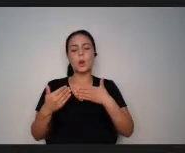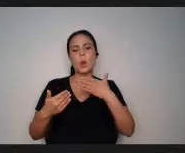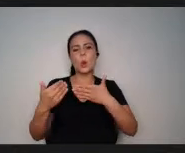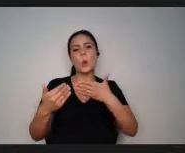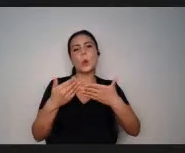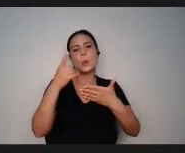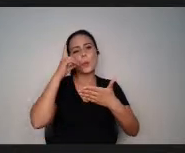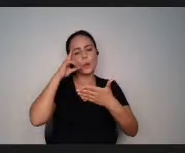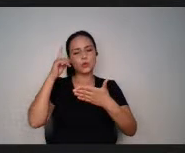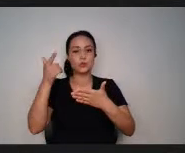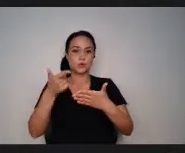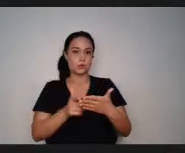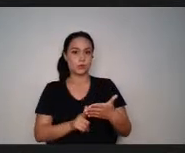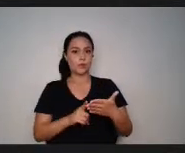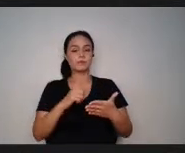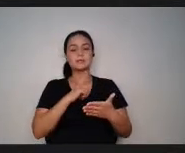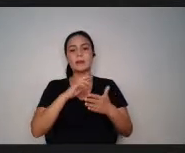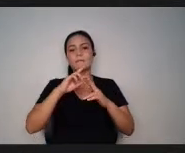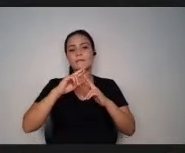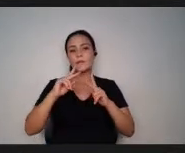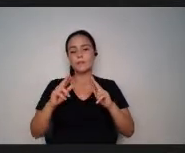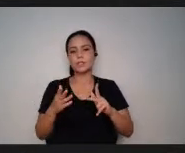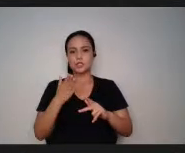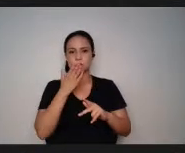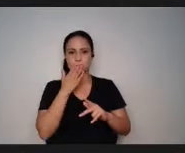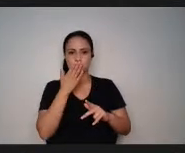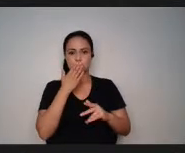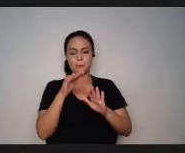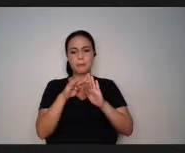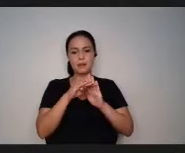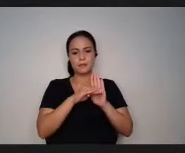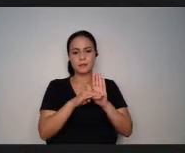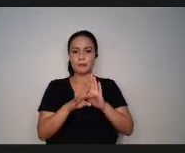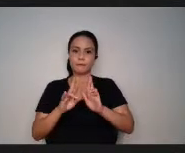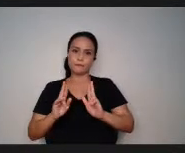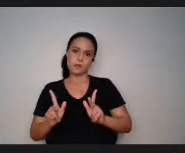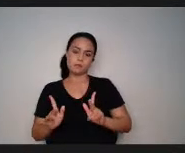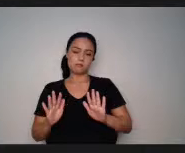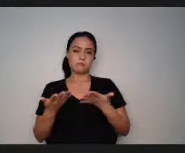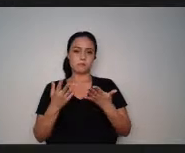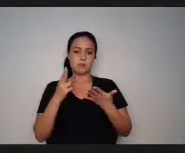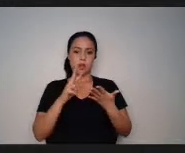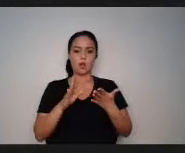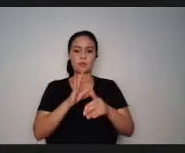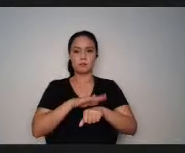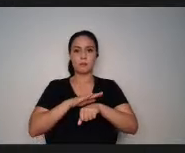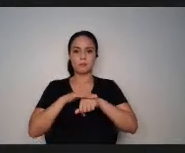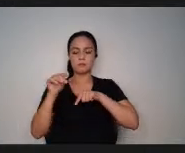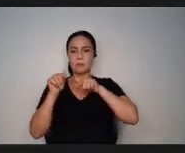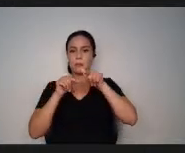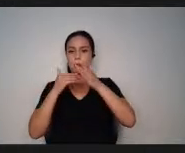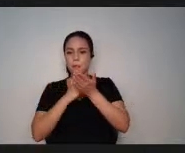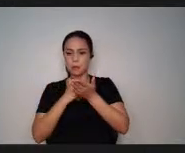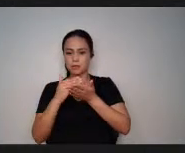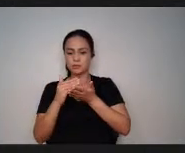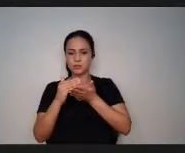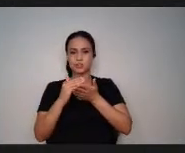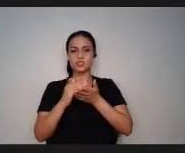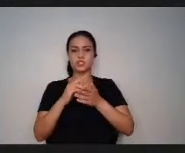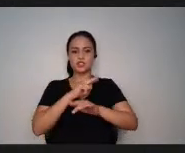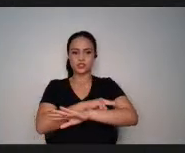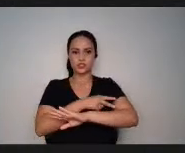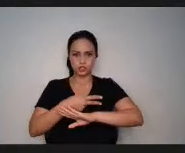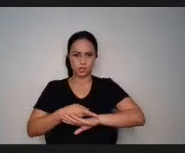something like that. So there are very long schedules as well. Since there are a lot of platforms, we see that there's a